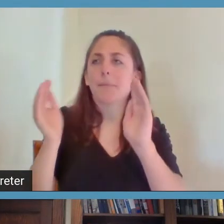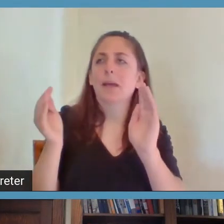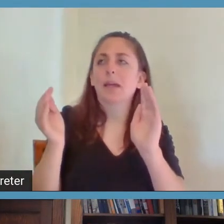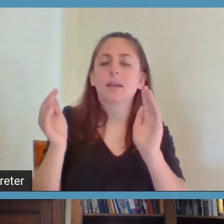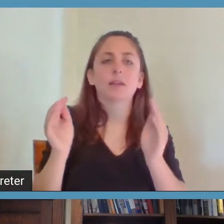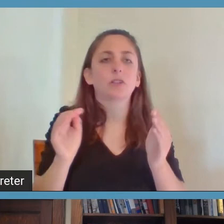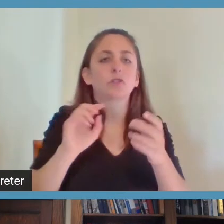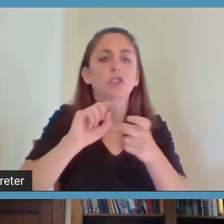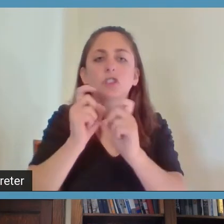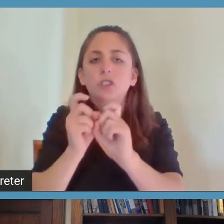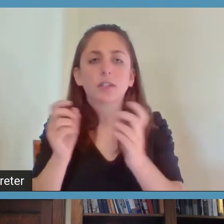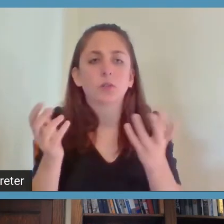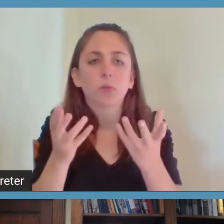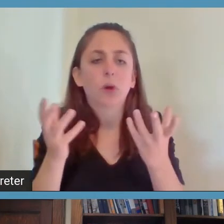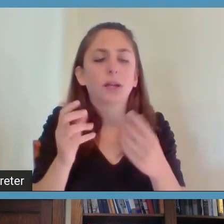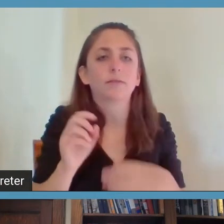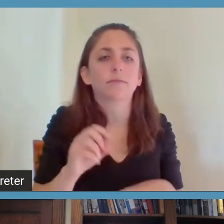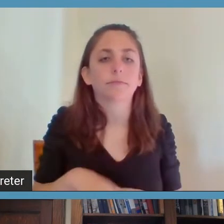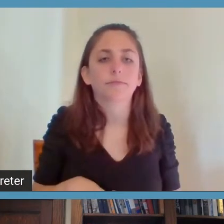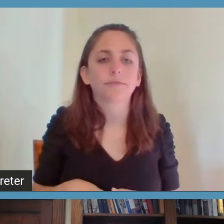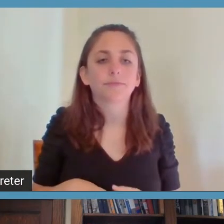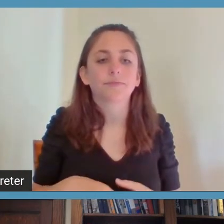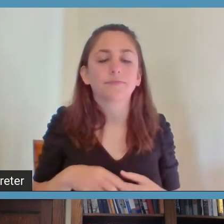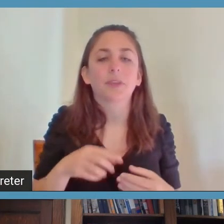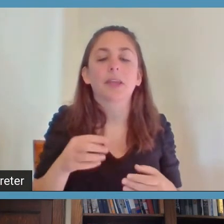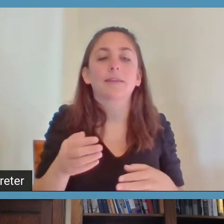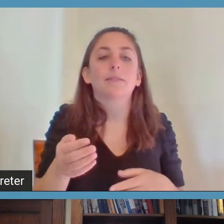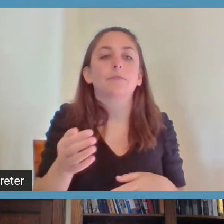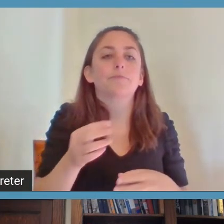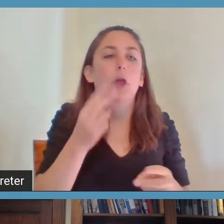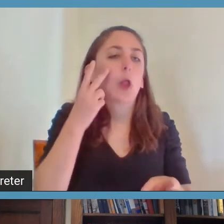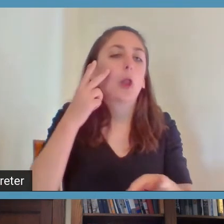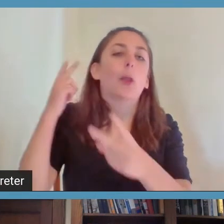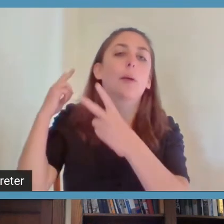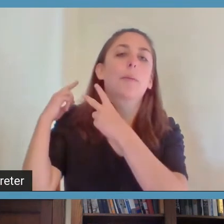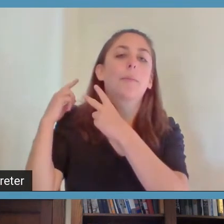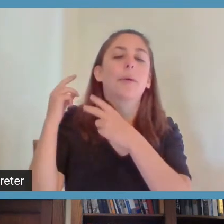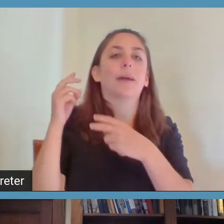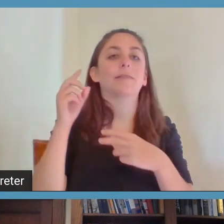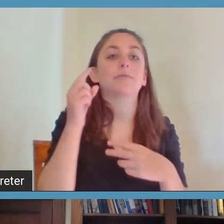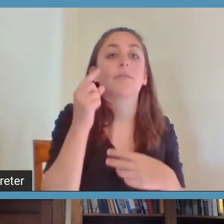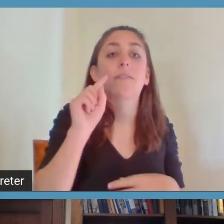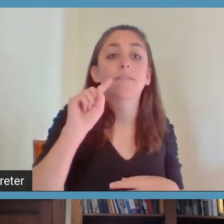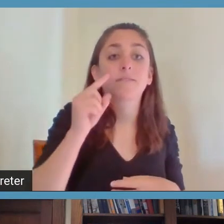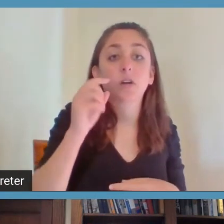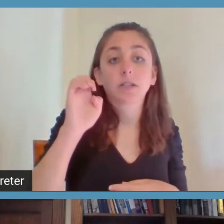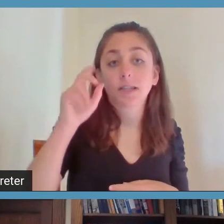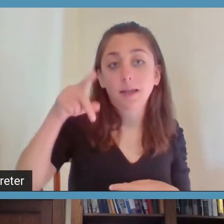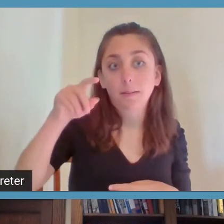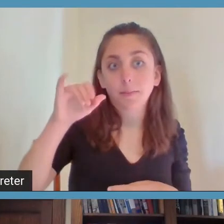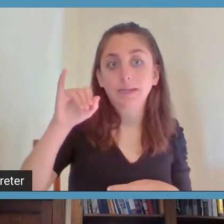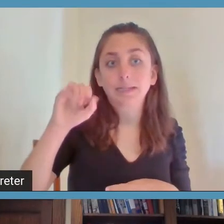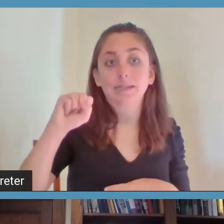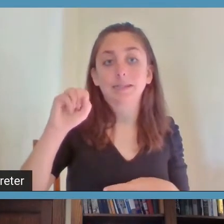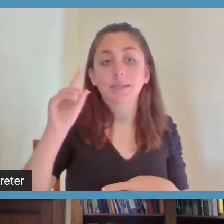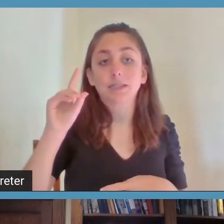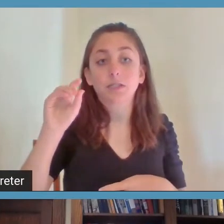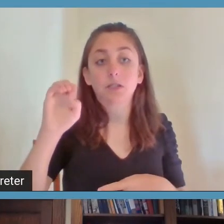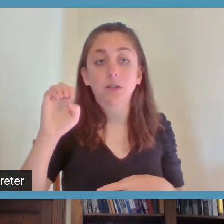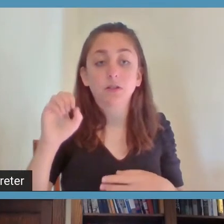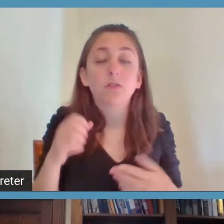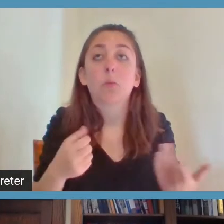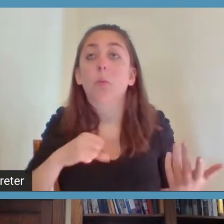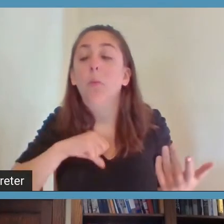back to your first episode, do you kind of cringe now looking back, listening to it again? Or is it pretty much the same as it